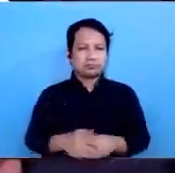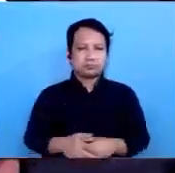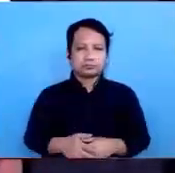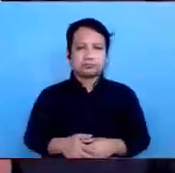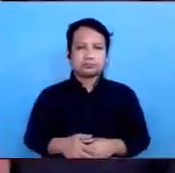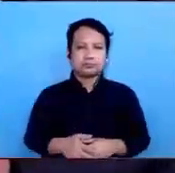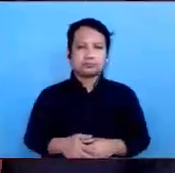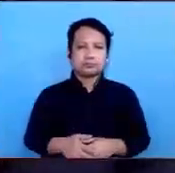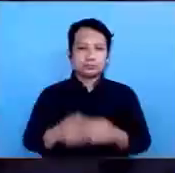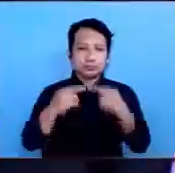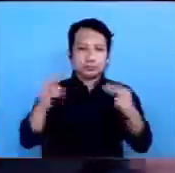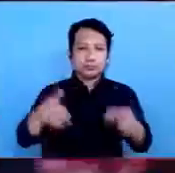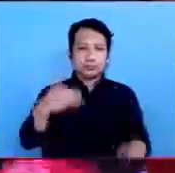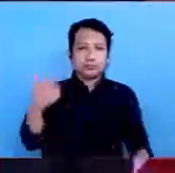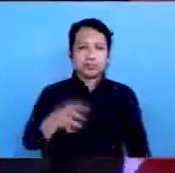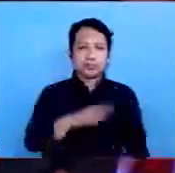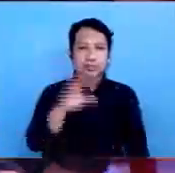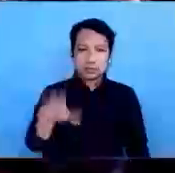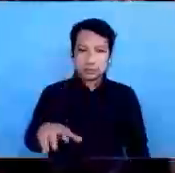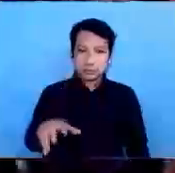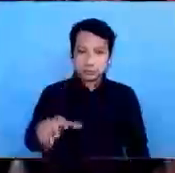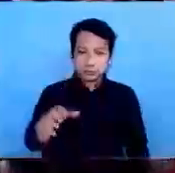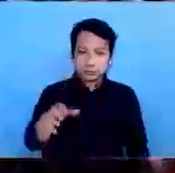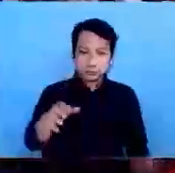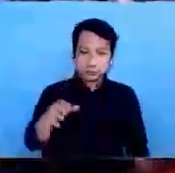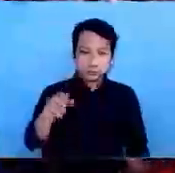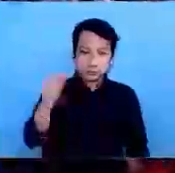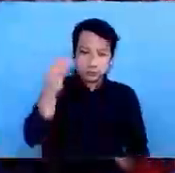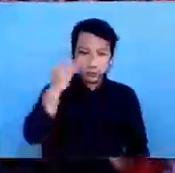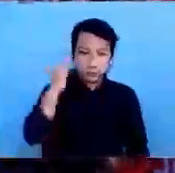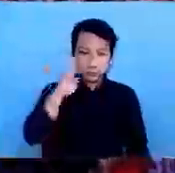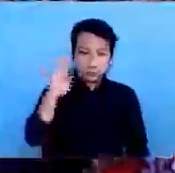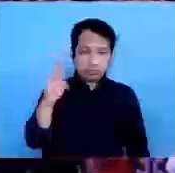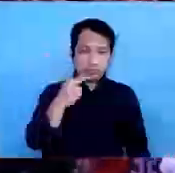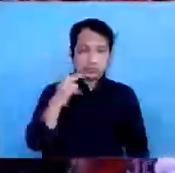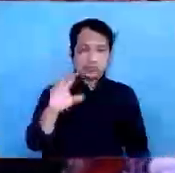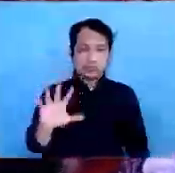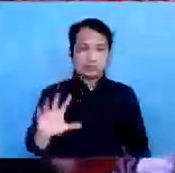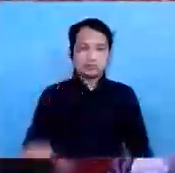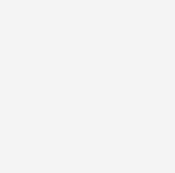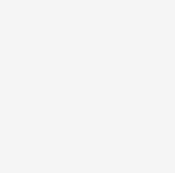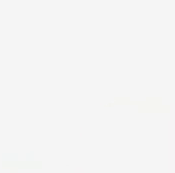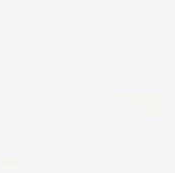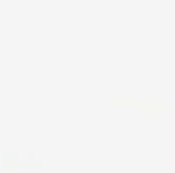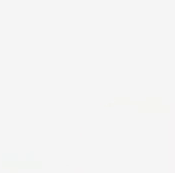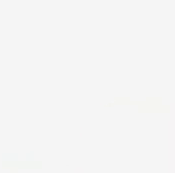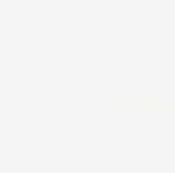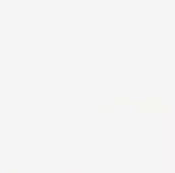Nagbabalita mula sa frontline, Martie Bautista, News 5.